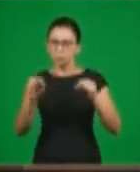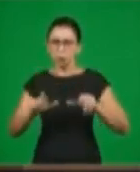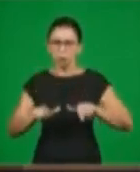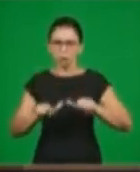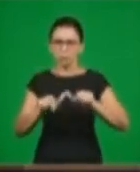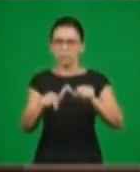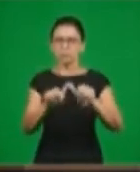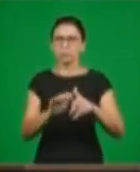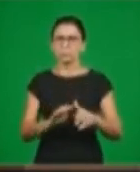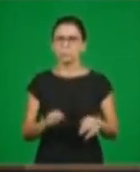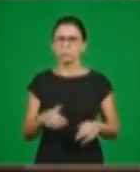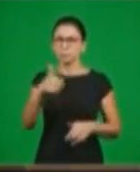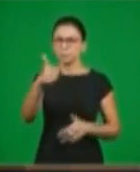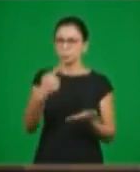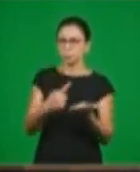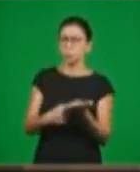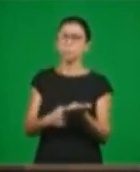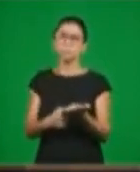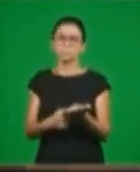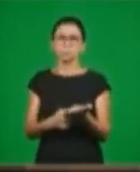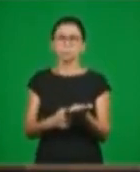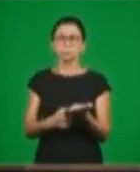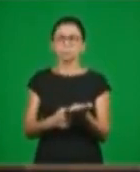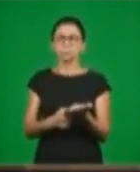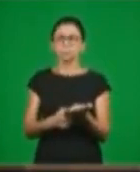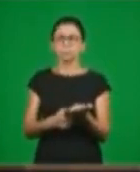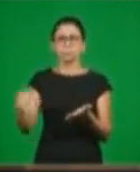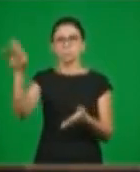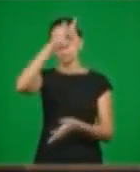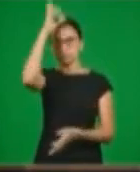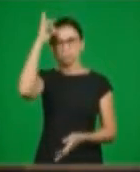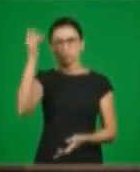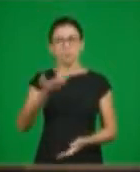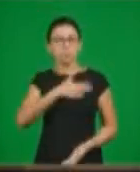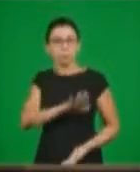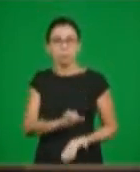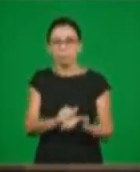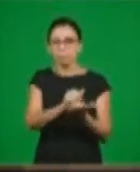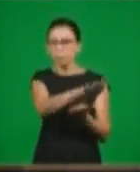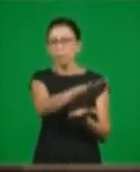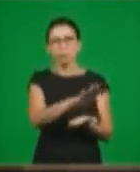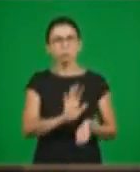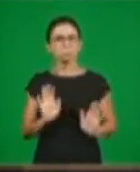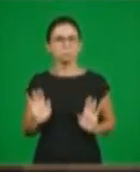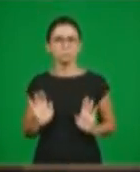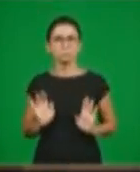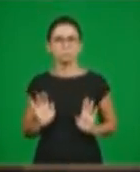And stopping what the Holy Spirit has for us, you stop. No, that's not gonna happen.